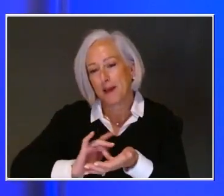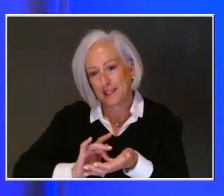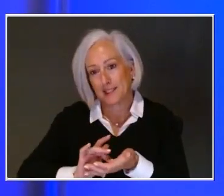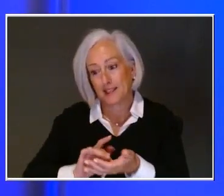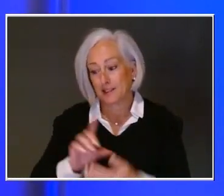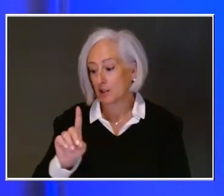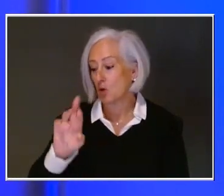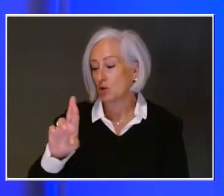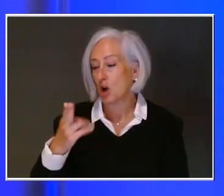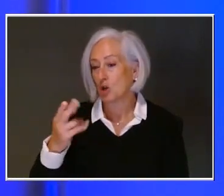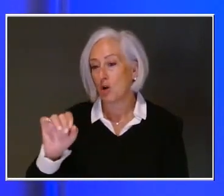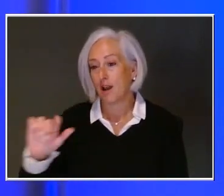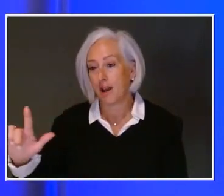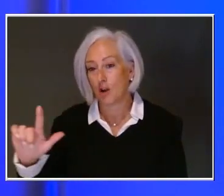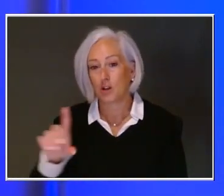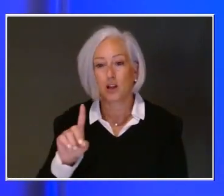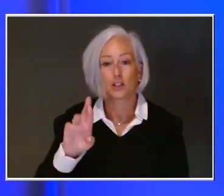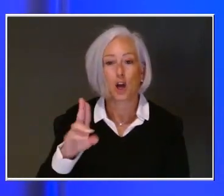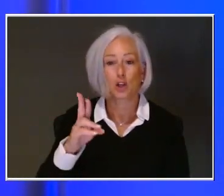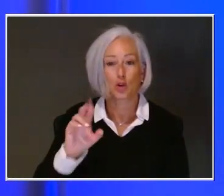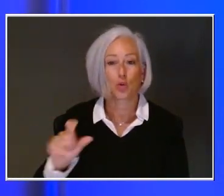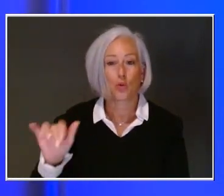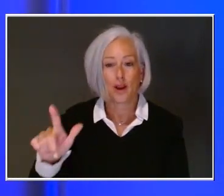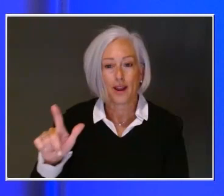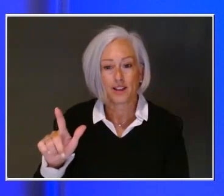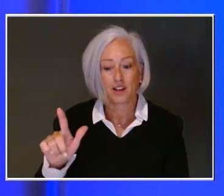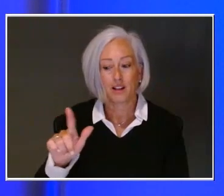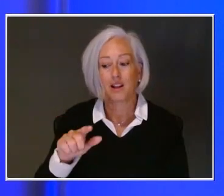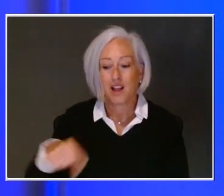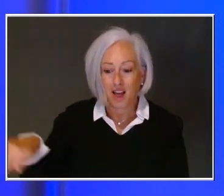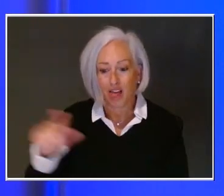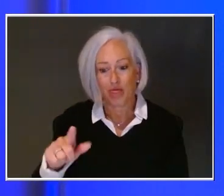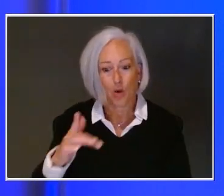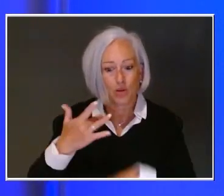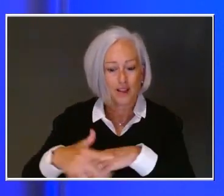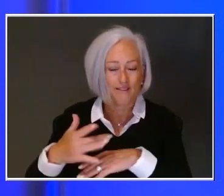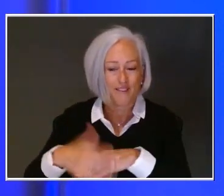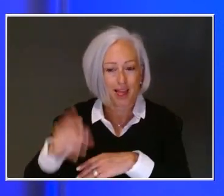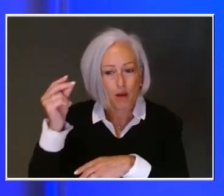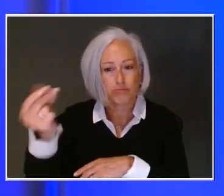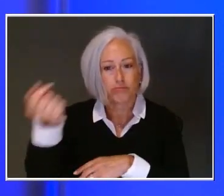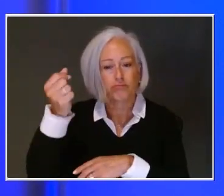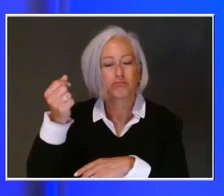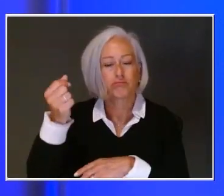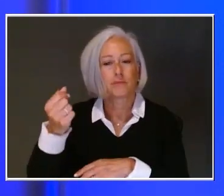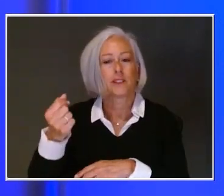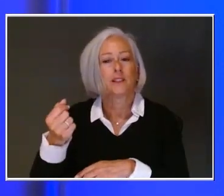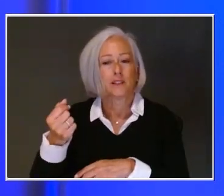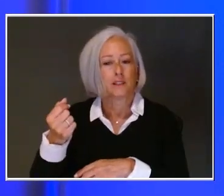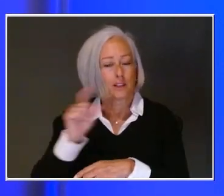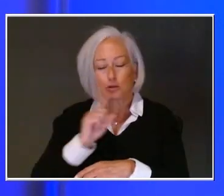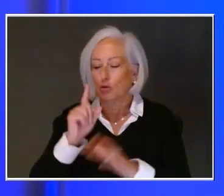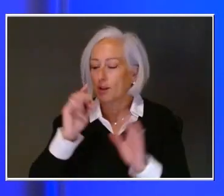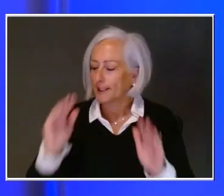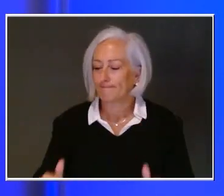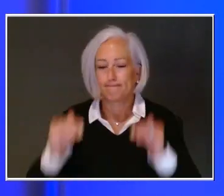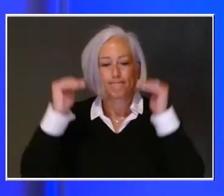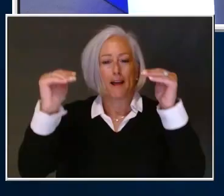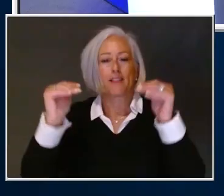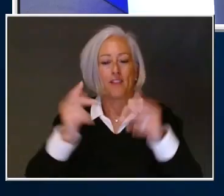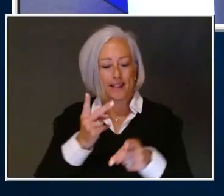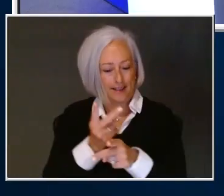Dr. Harrell and the rest of our physicians at our fingertips just elevates the care that our athletes